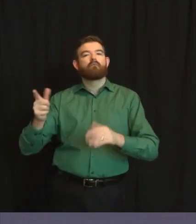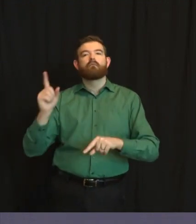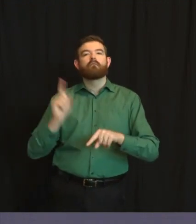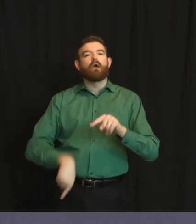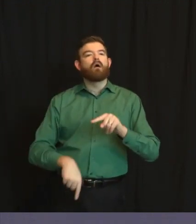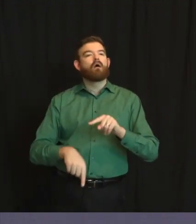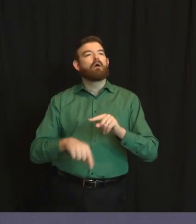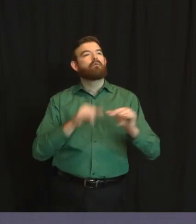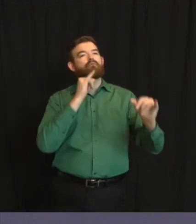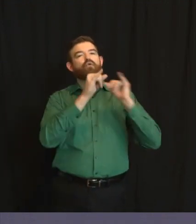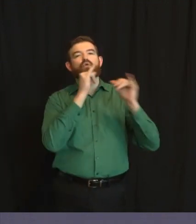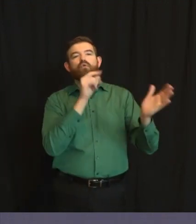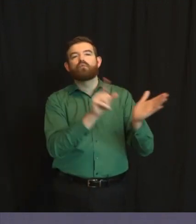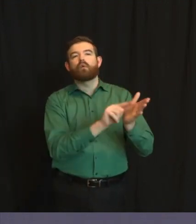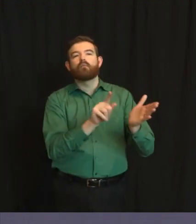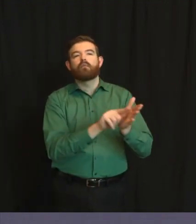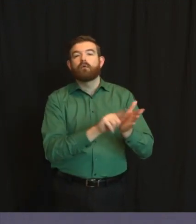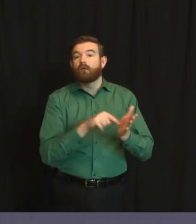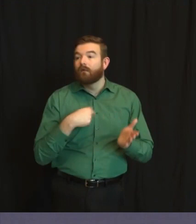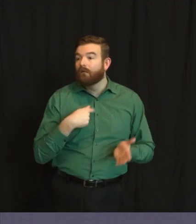was and